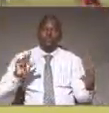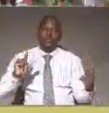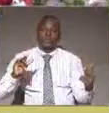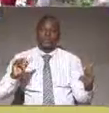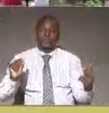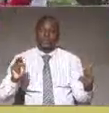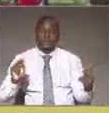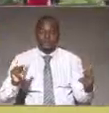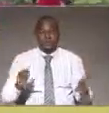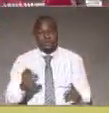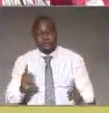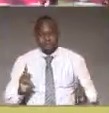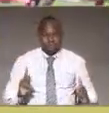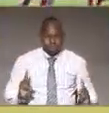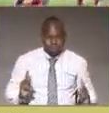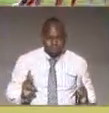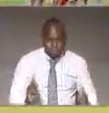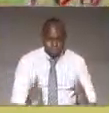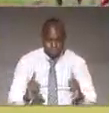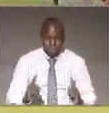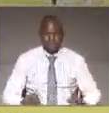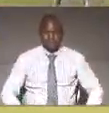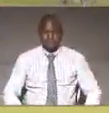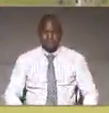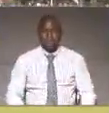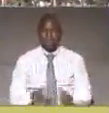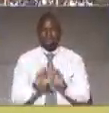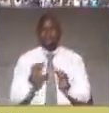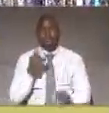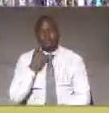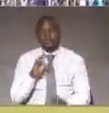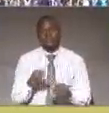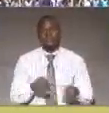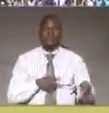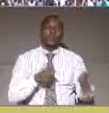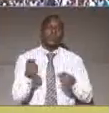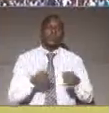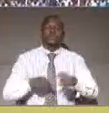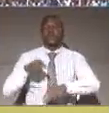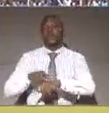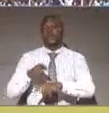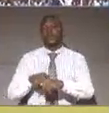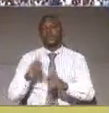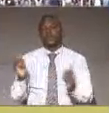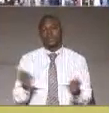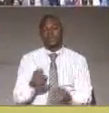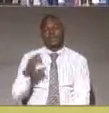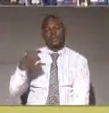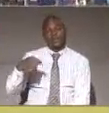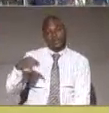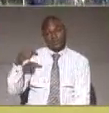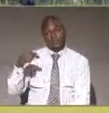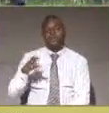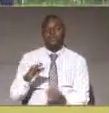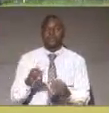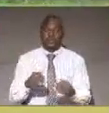needed penalties to edge a record winners Kibuli 7-6 after 2-all regulation time scoring. The quarter-final draw was